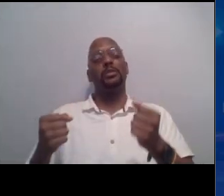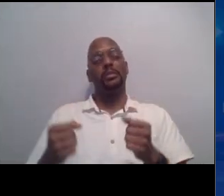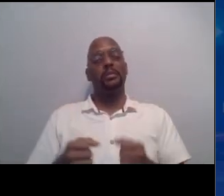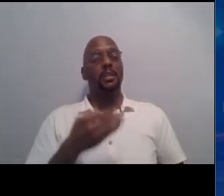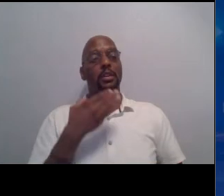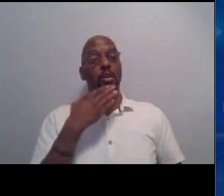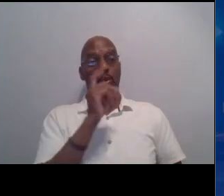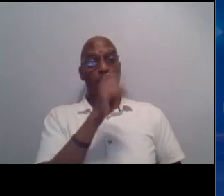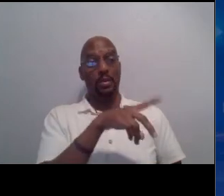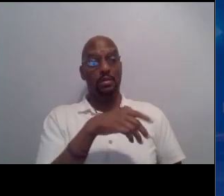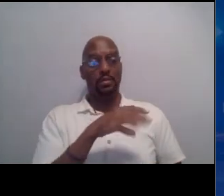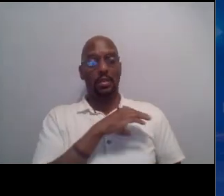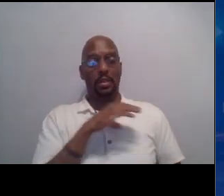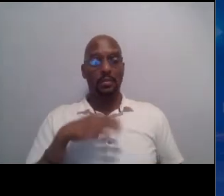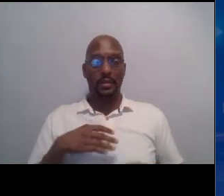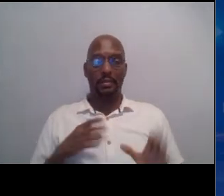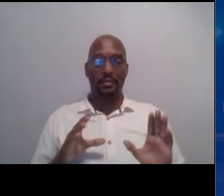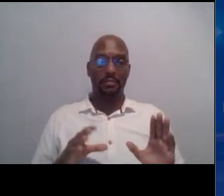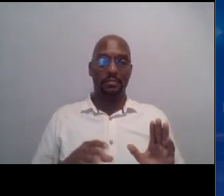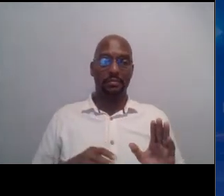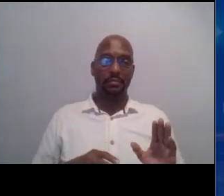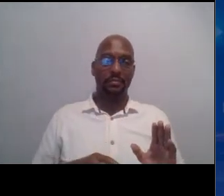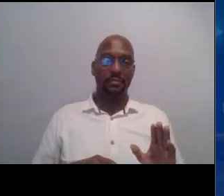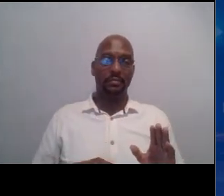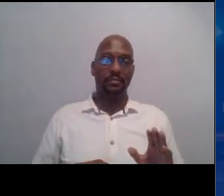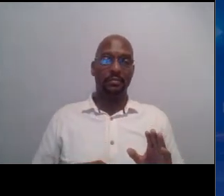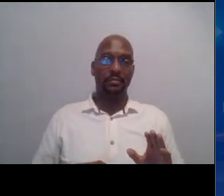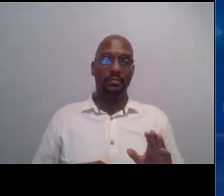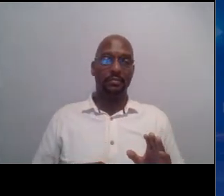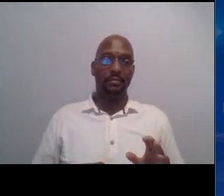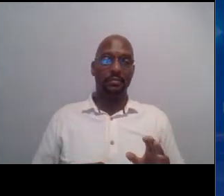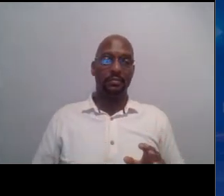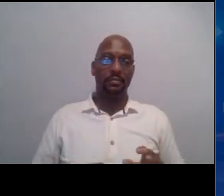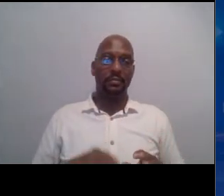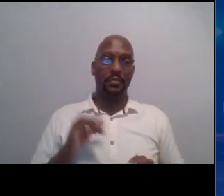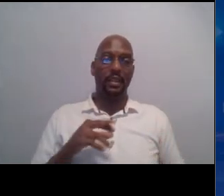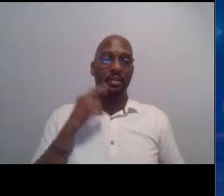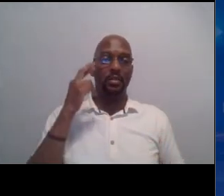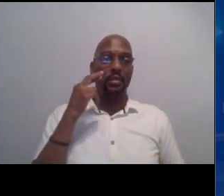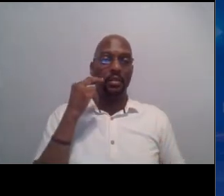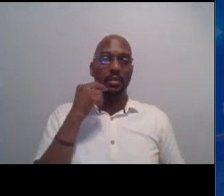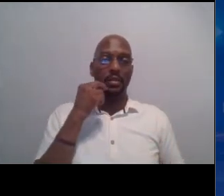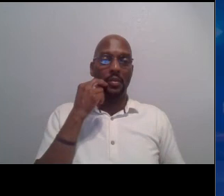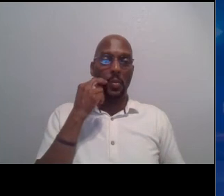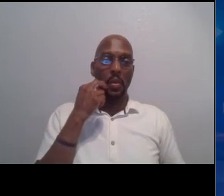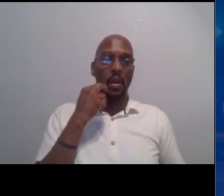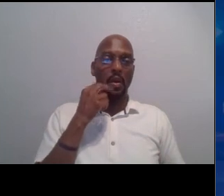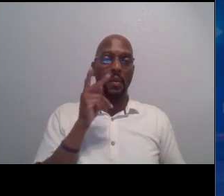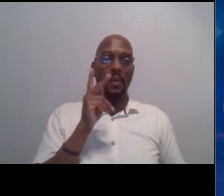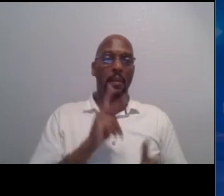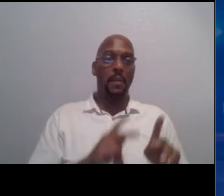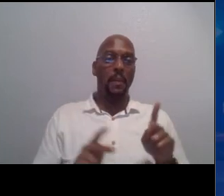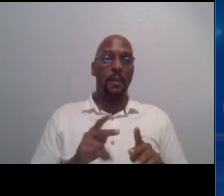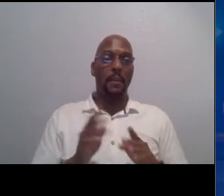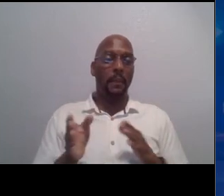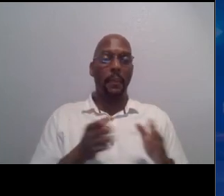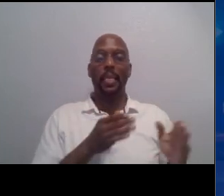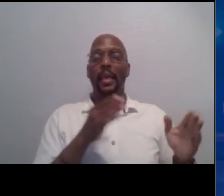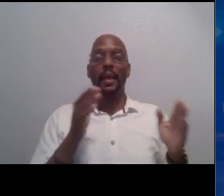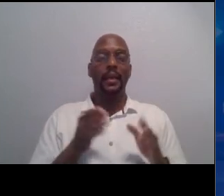question, Commissioner, and it's the critical reason that the folk who planned this